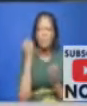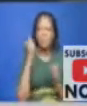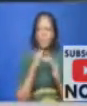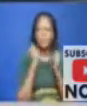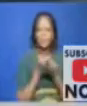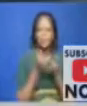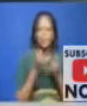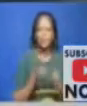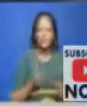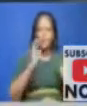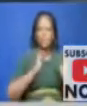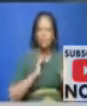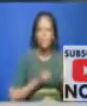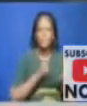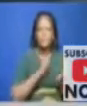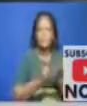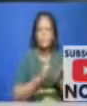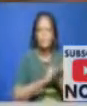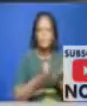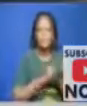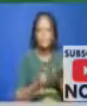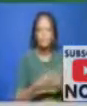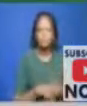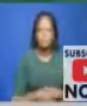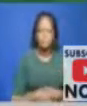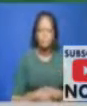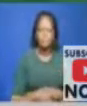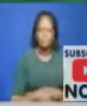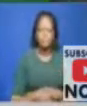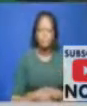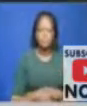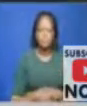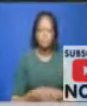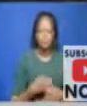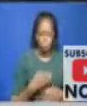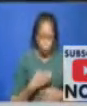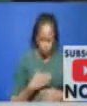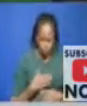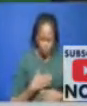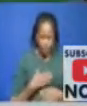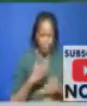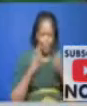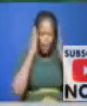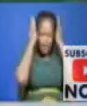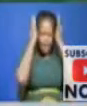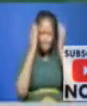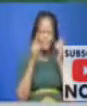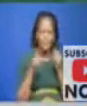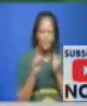officers in the committee secretariat. Honorable Ababu Namwamba, you have been